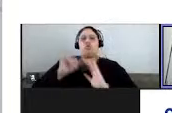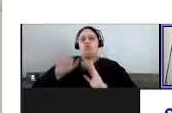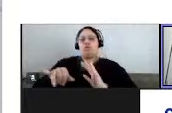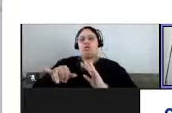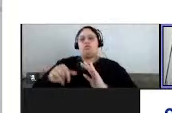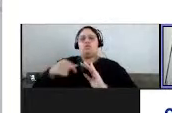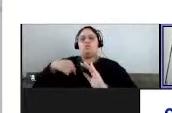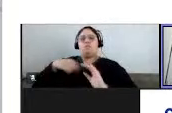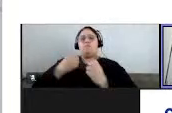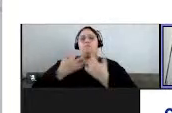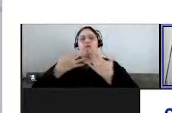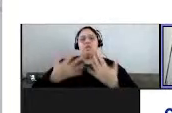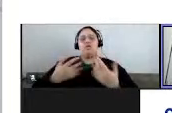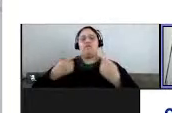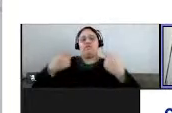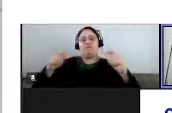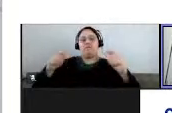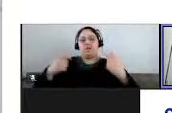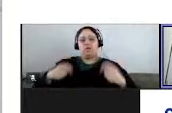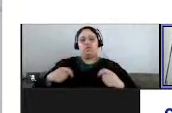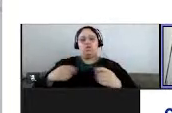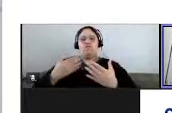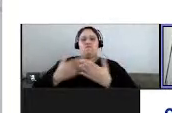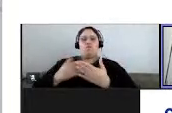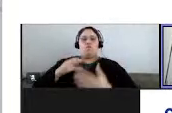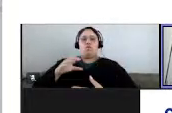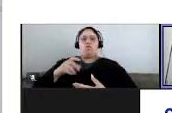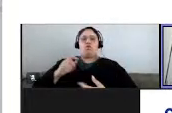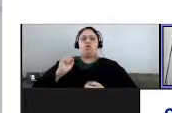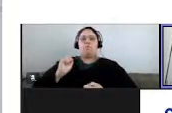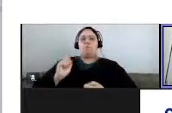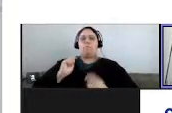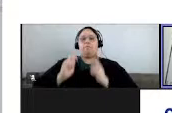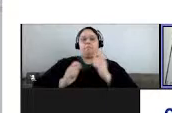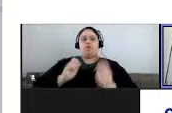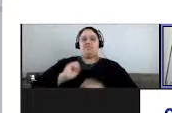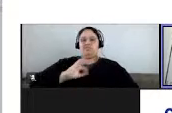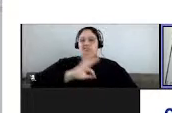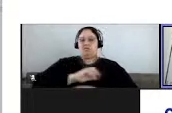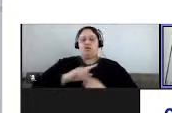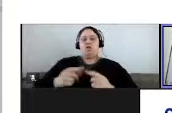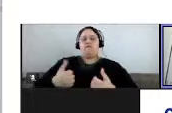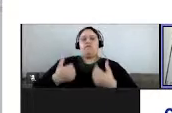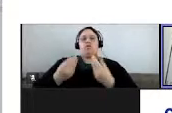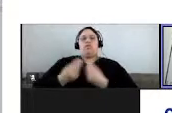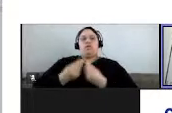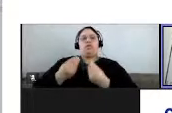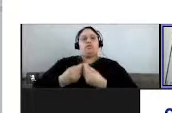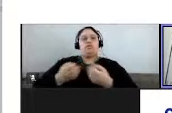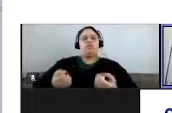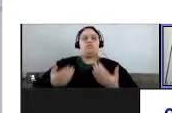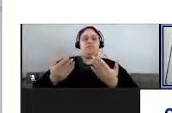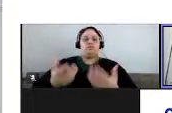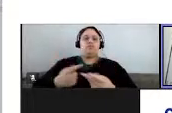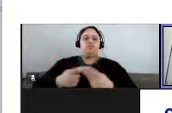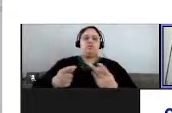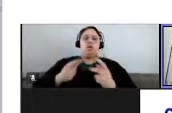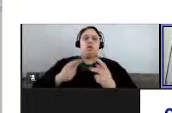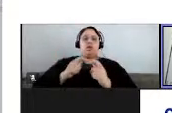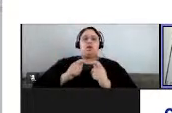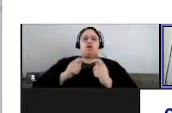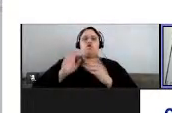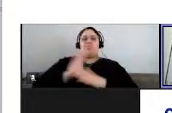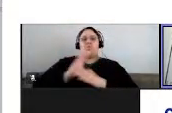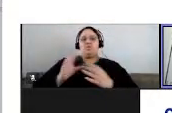the majority of the expenditure was for compensation of employees, goods and services, consisting mainly of